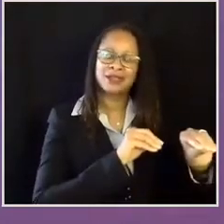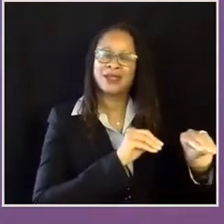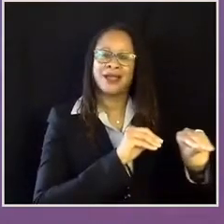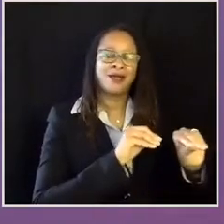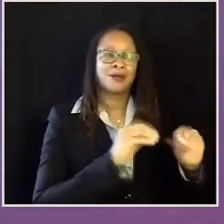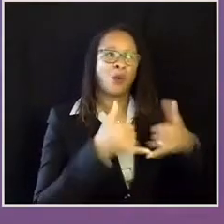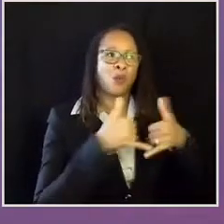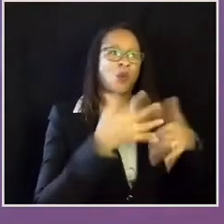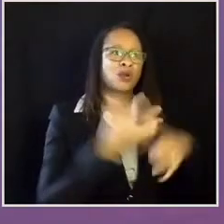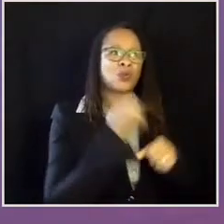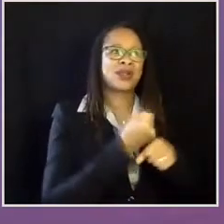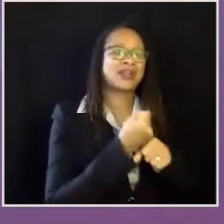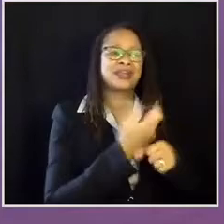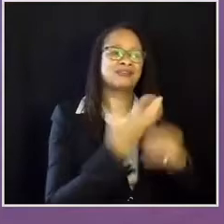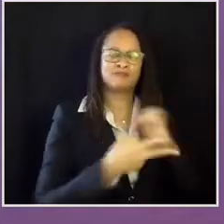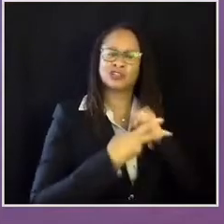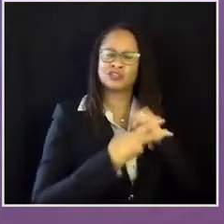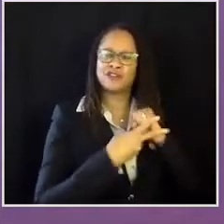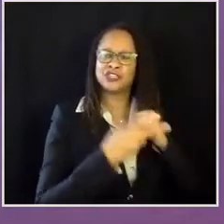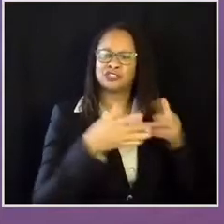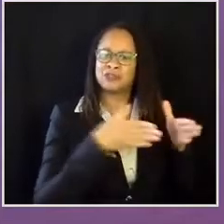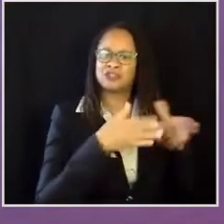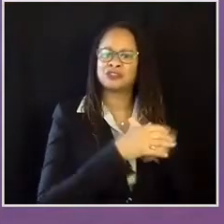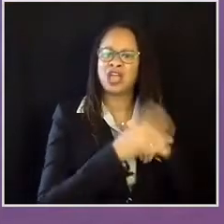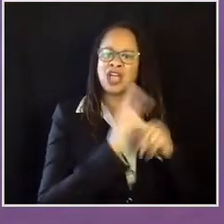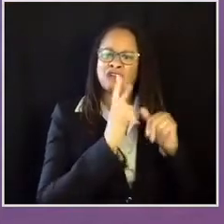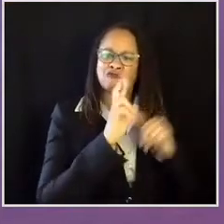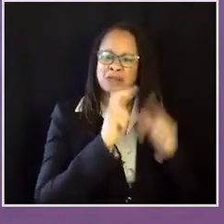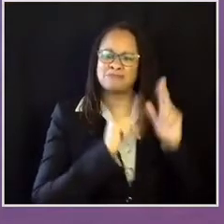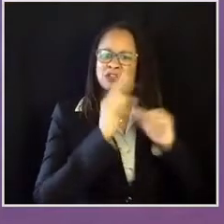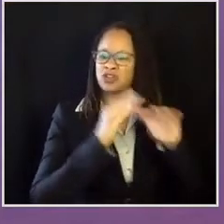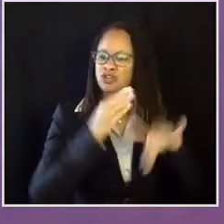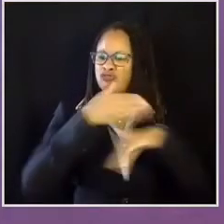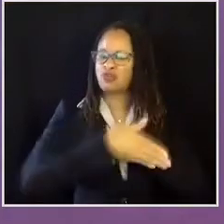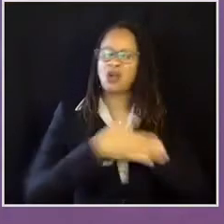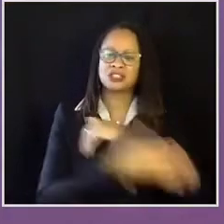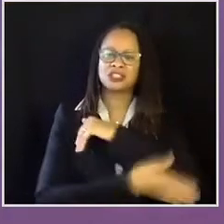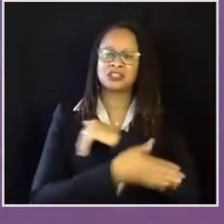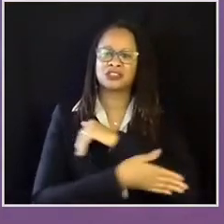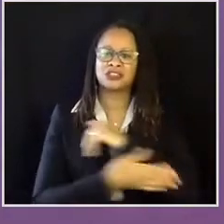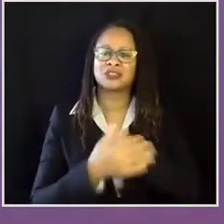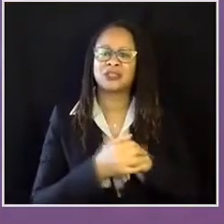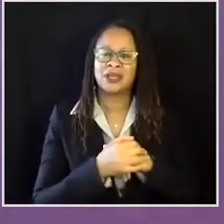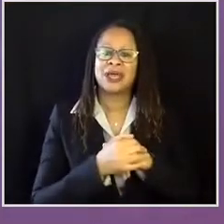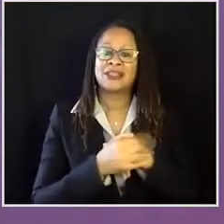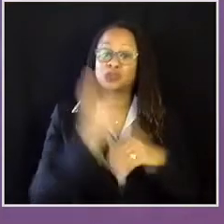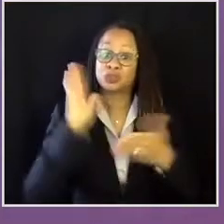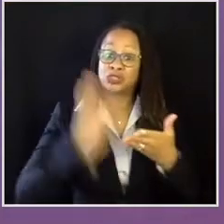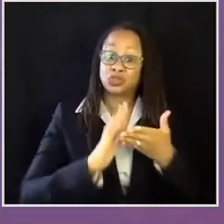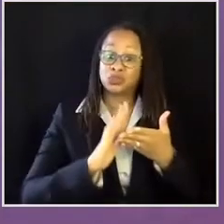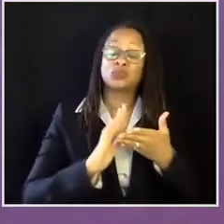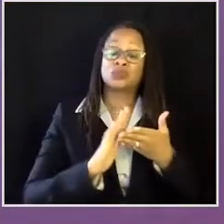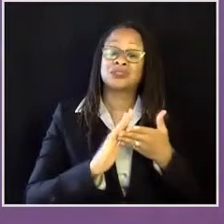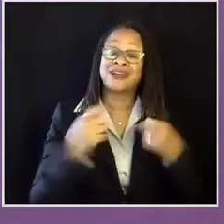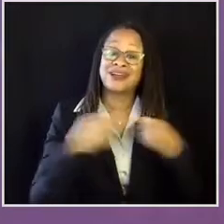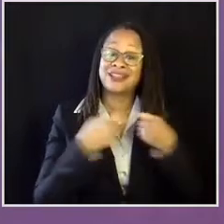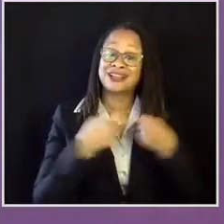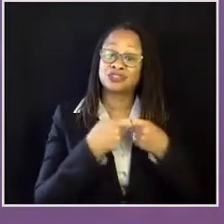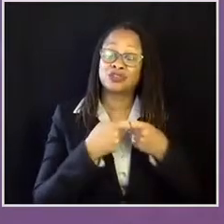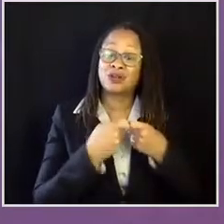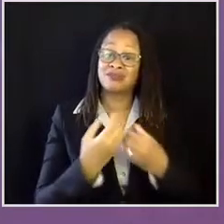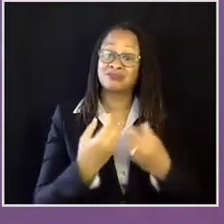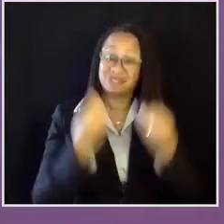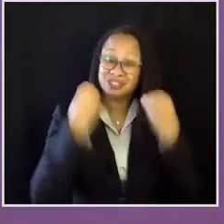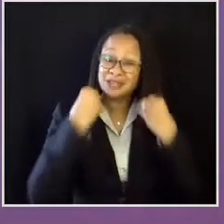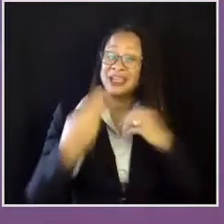rebuilding buildings across the country. This is going to reduce electrical consumption and save businesses hundreds of thousands